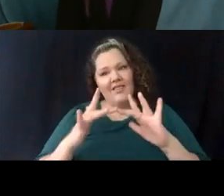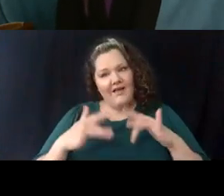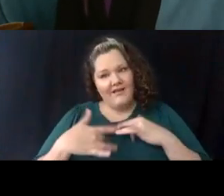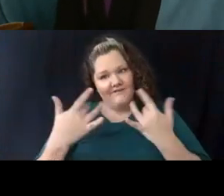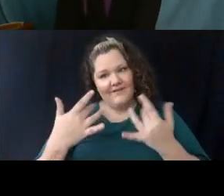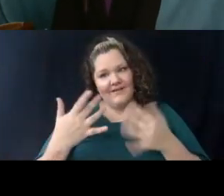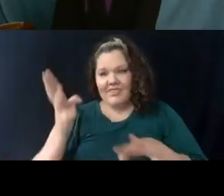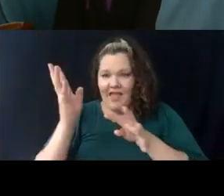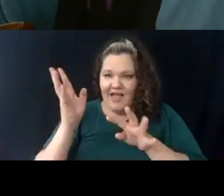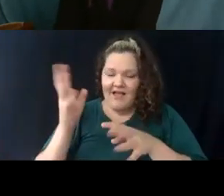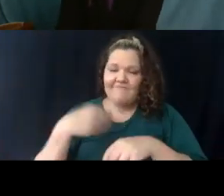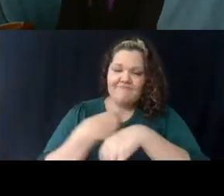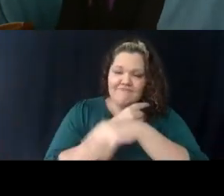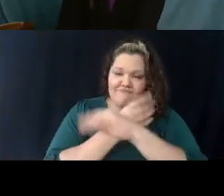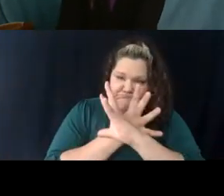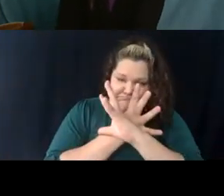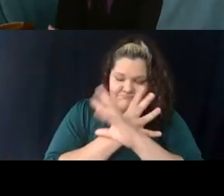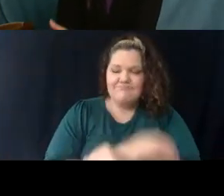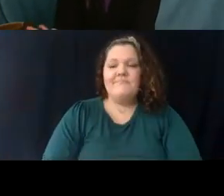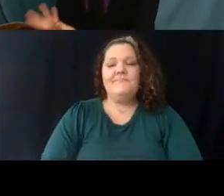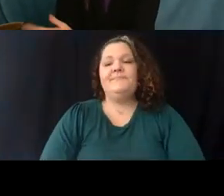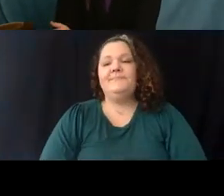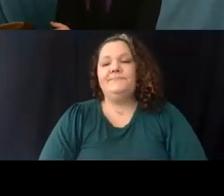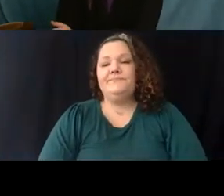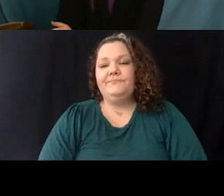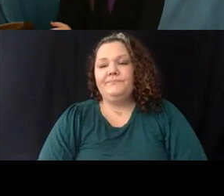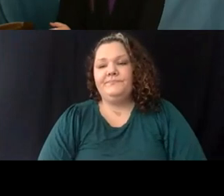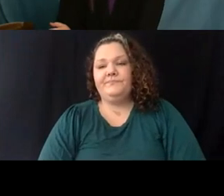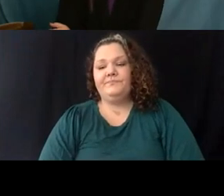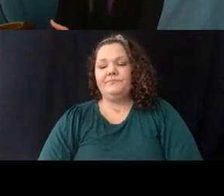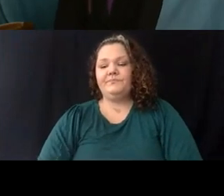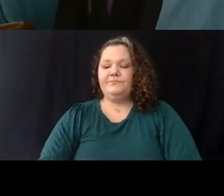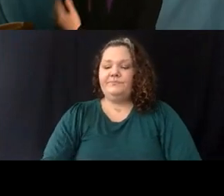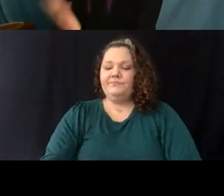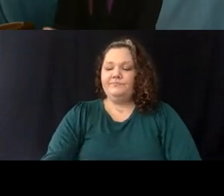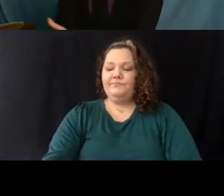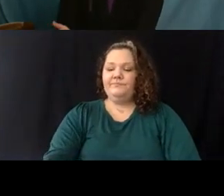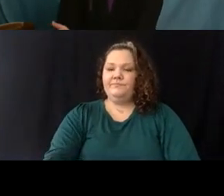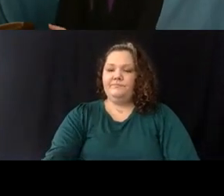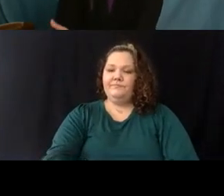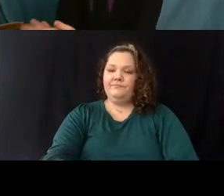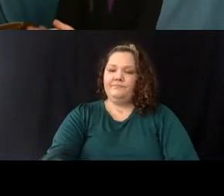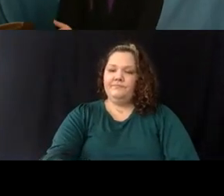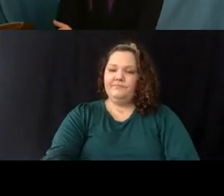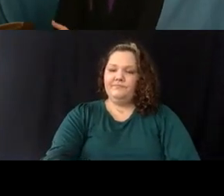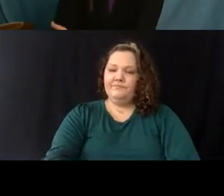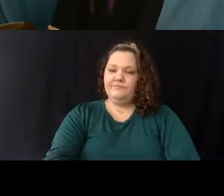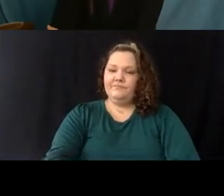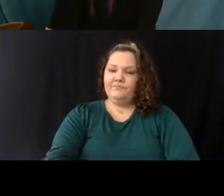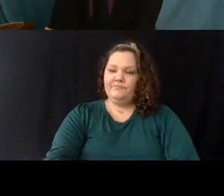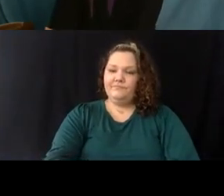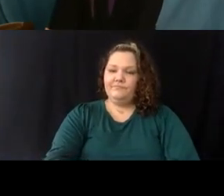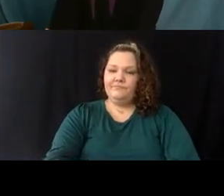access information. And especially during these times, online events via Zoom, live streaming, Facebook, that sort of